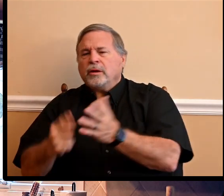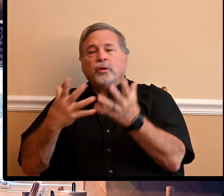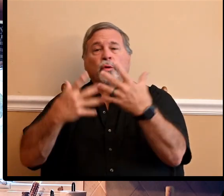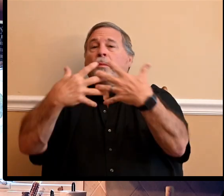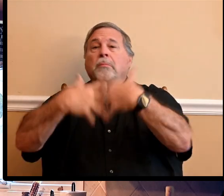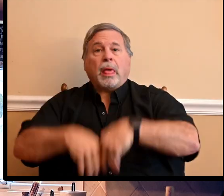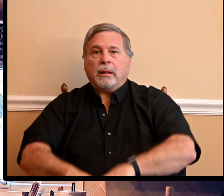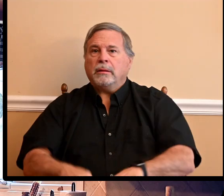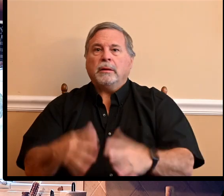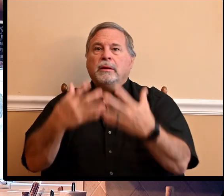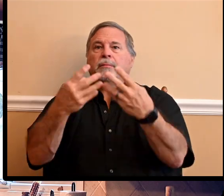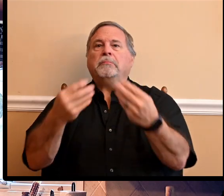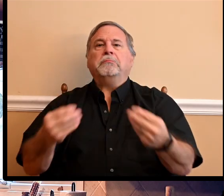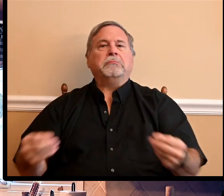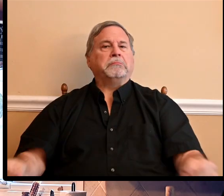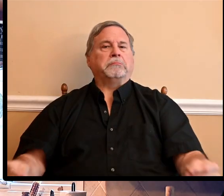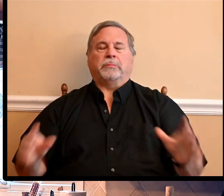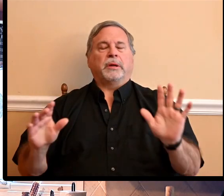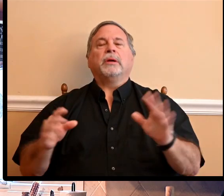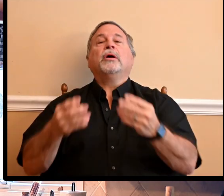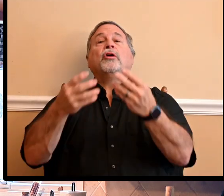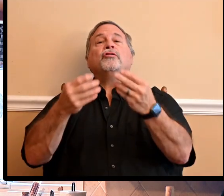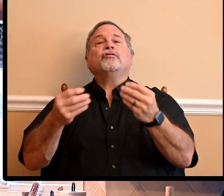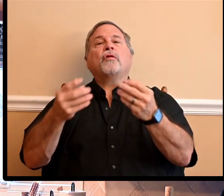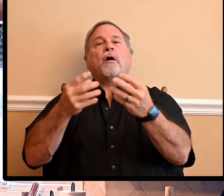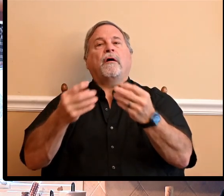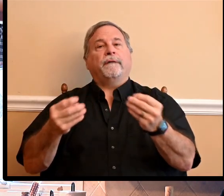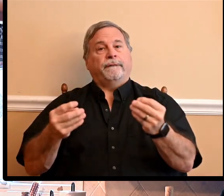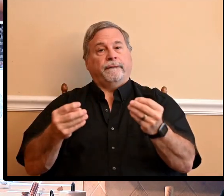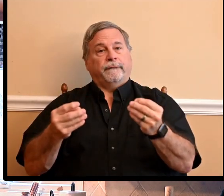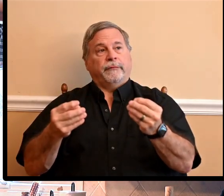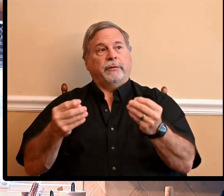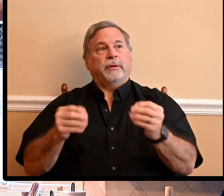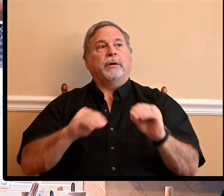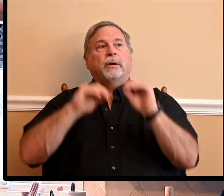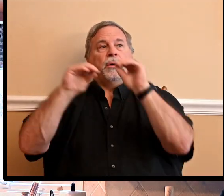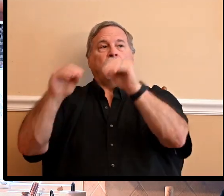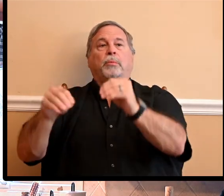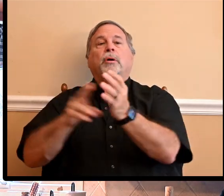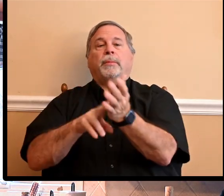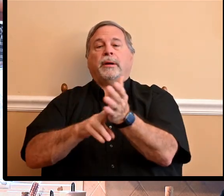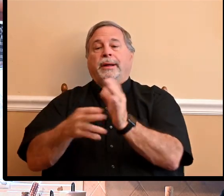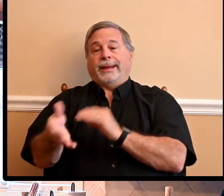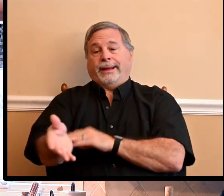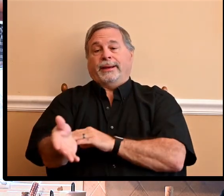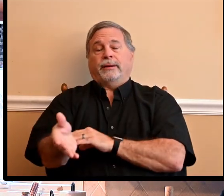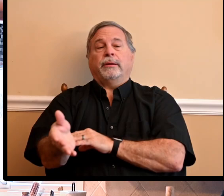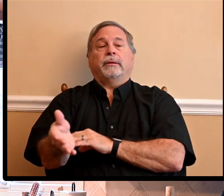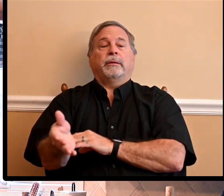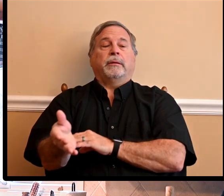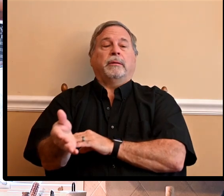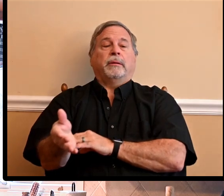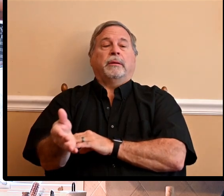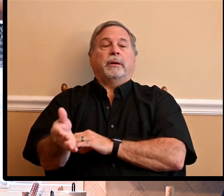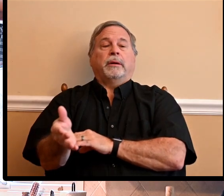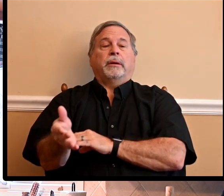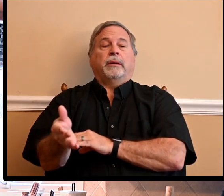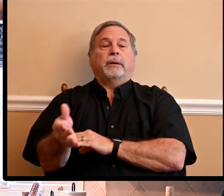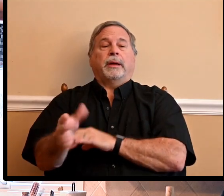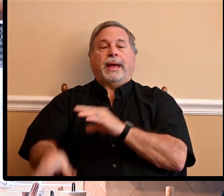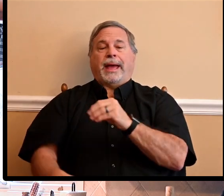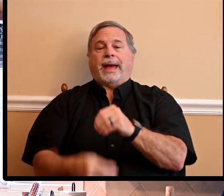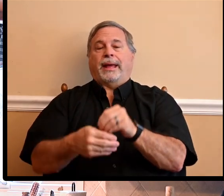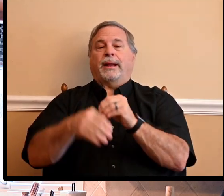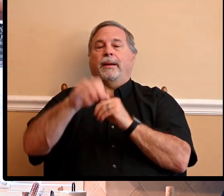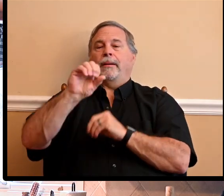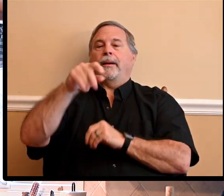time, see how it's doing, because you don't want it to melt. You want it to be soft. So we put our butter in here. We're going to get